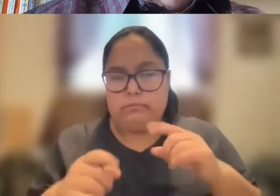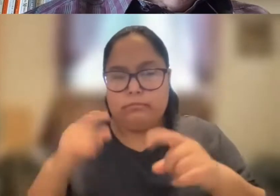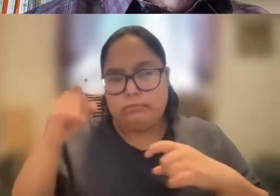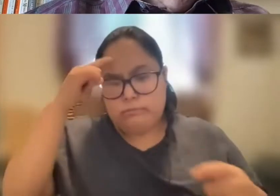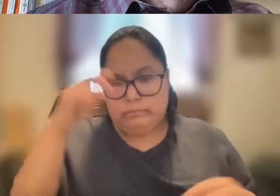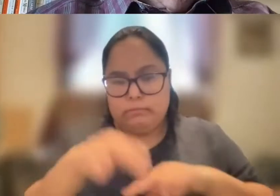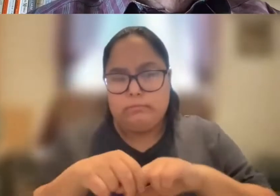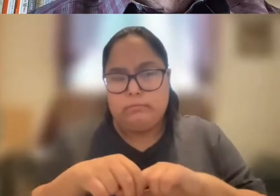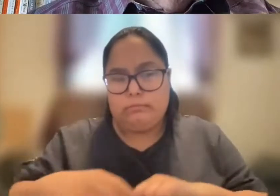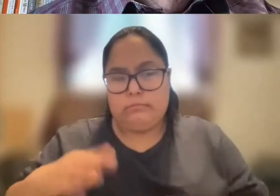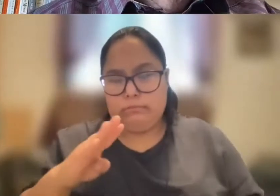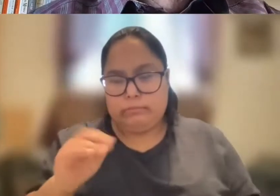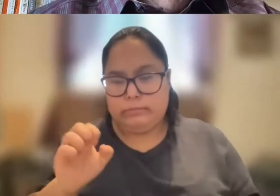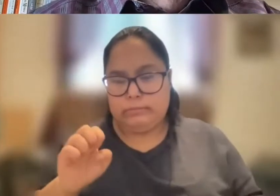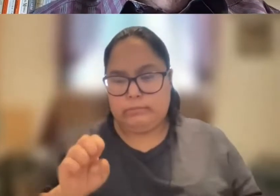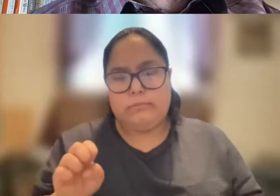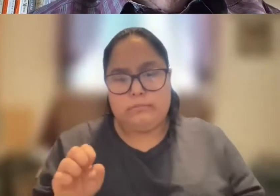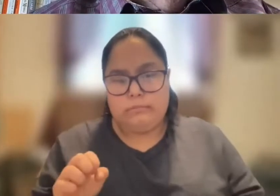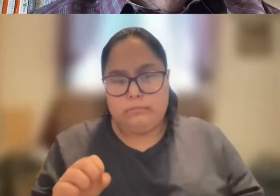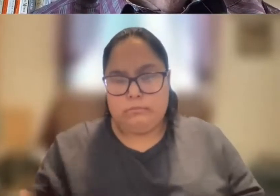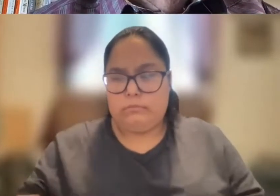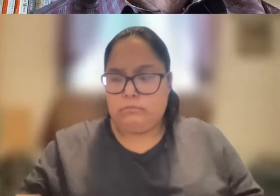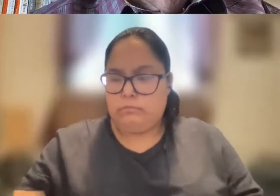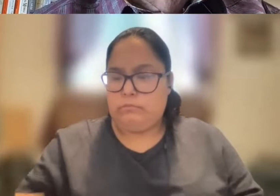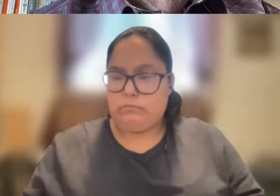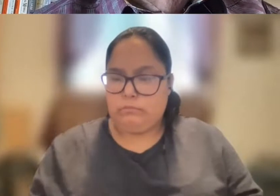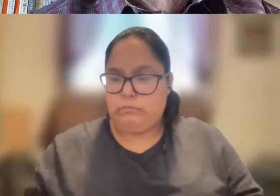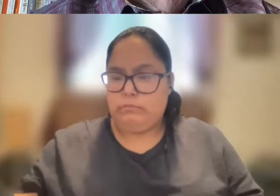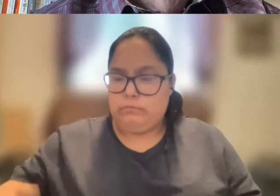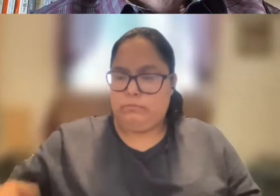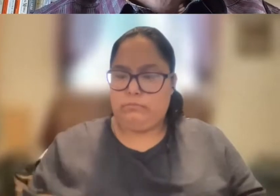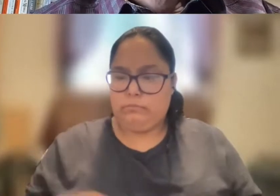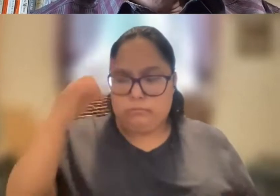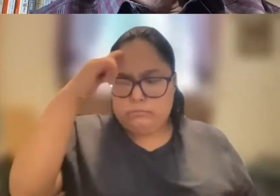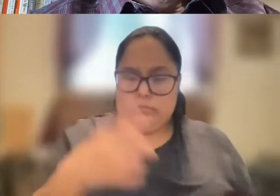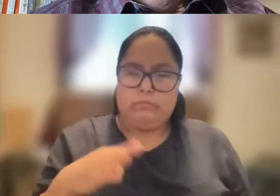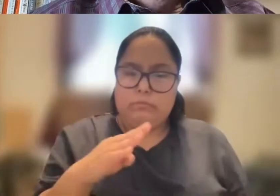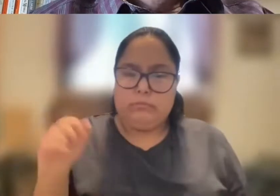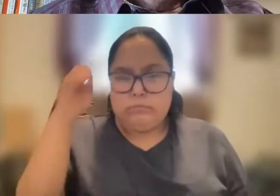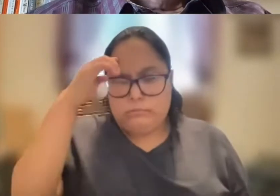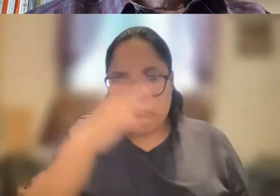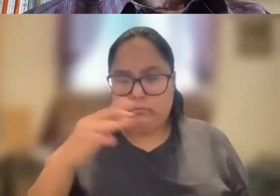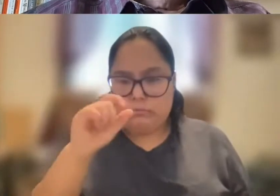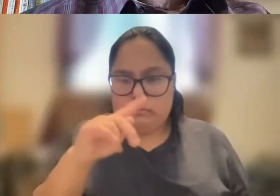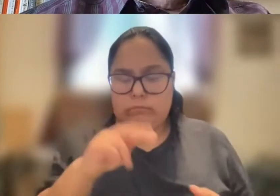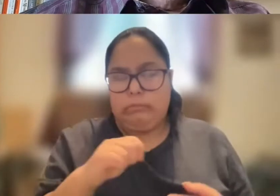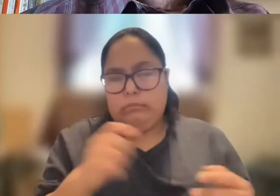would sit and be the advisor to the Army of the West on all matters